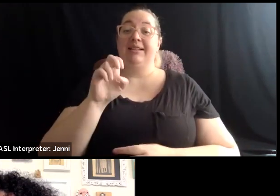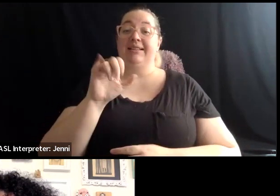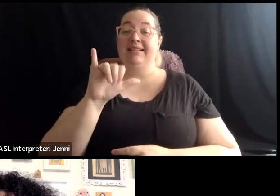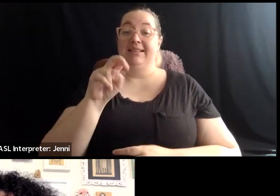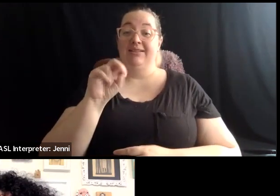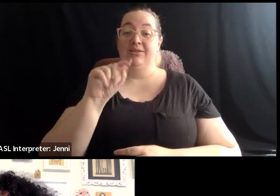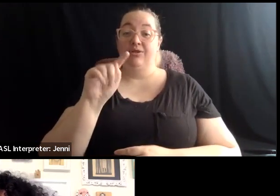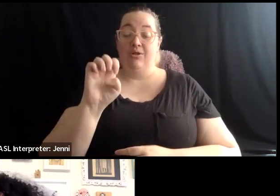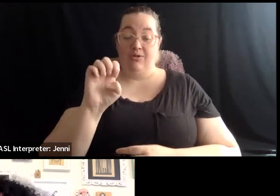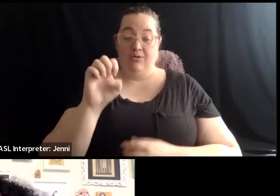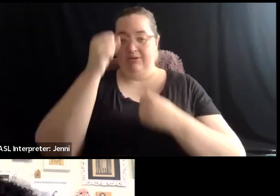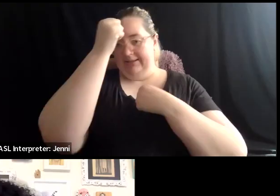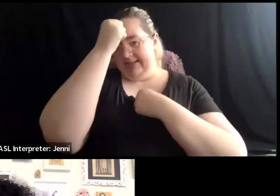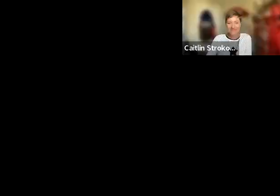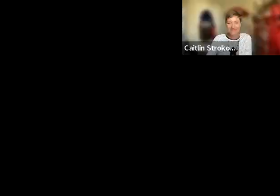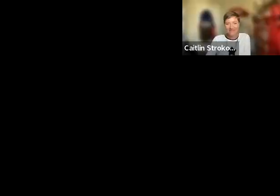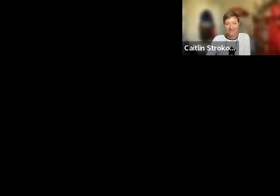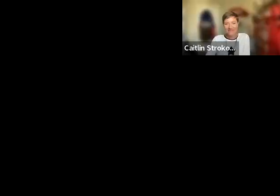'all.